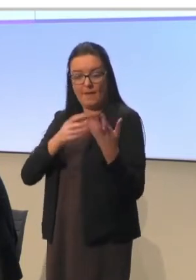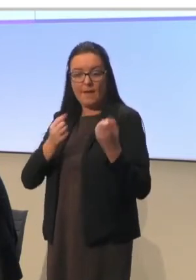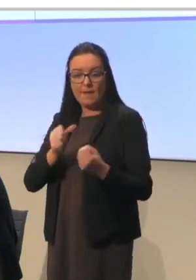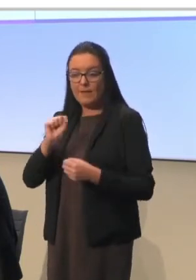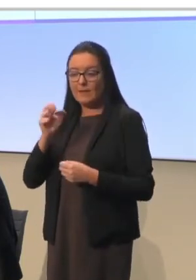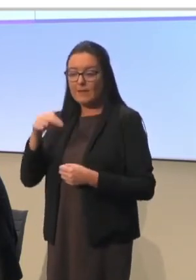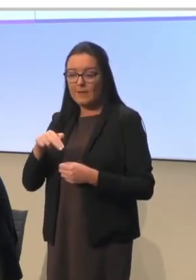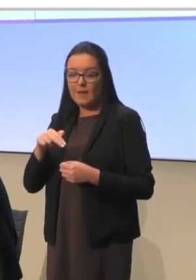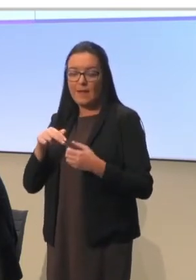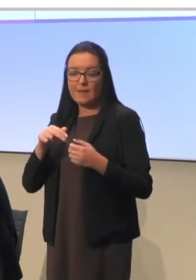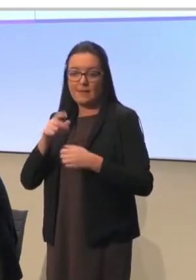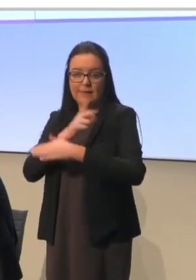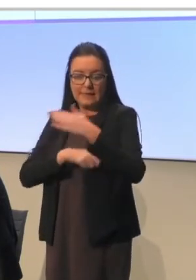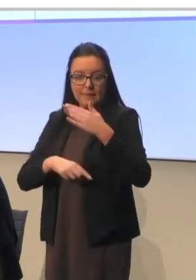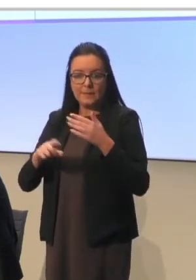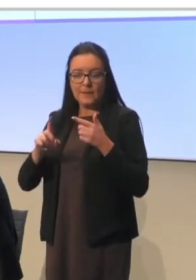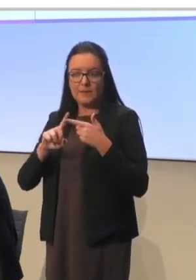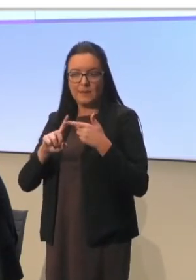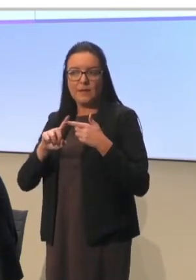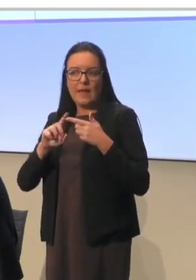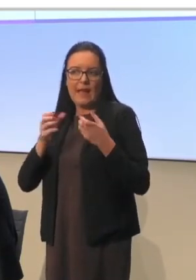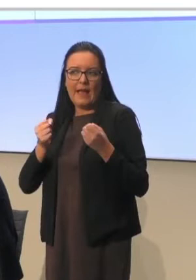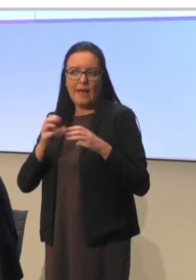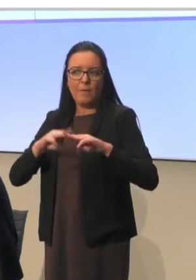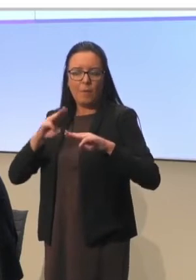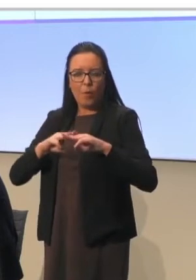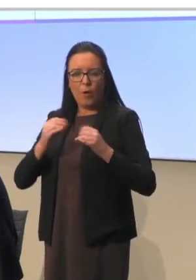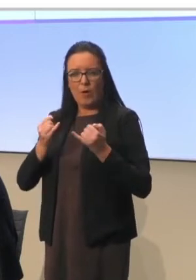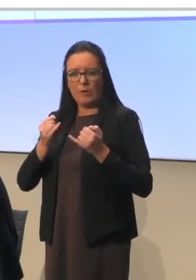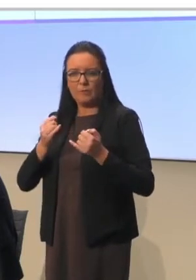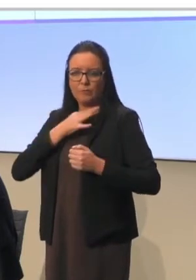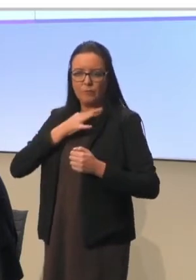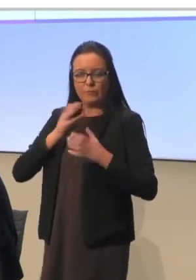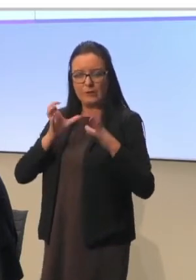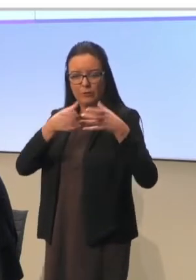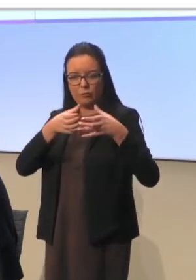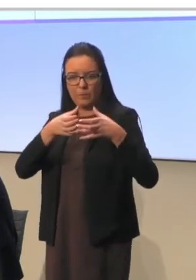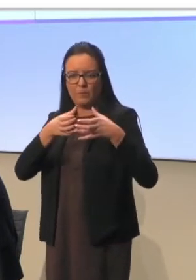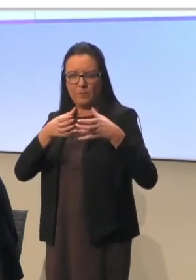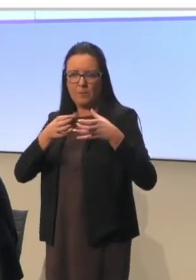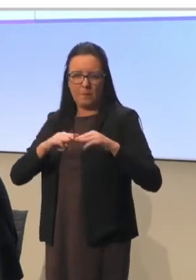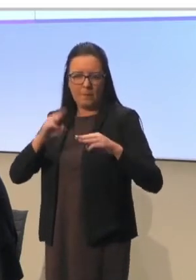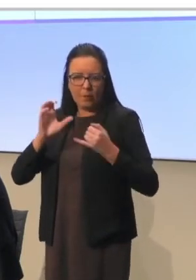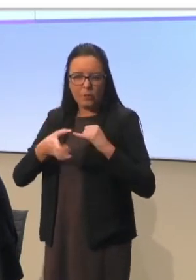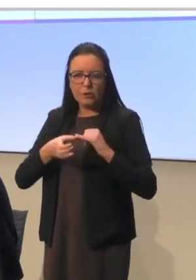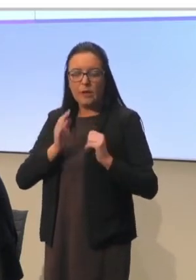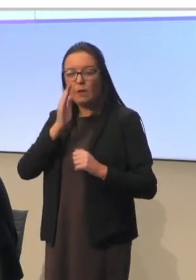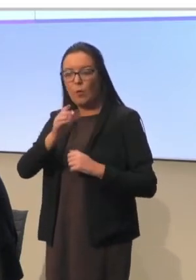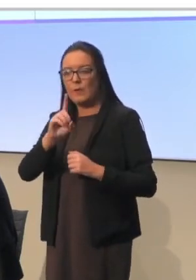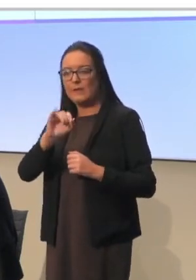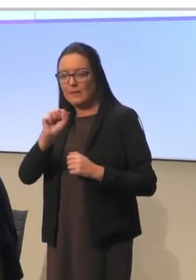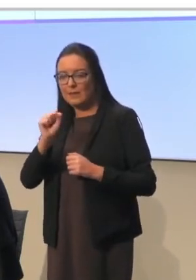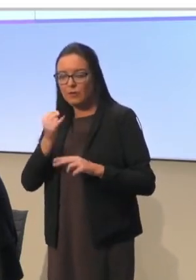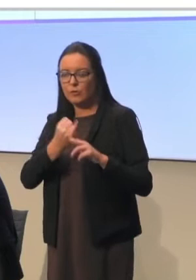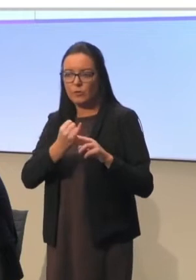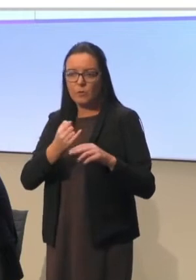disability, you can see that they're more likely to be in those at-risk groups from the last slide. So they're more likely to be attending a DESH school, they're more